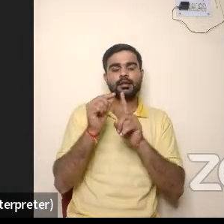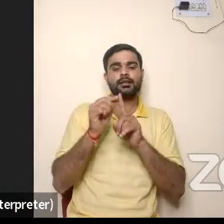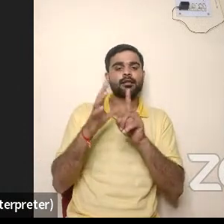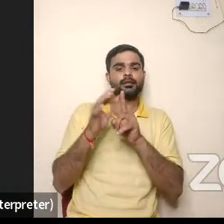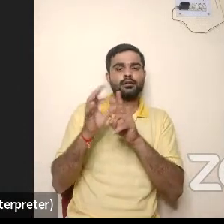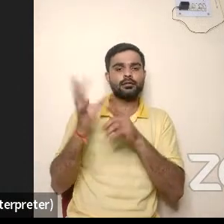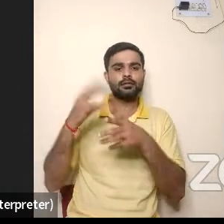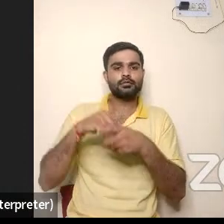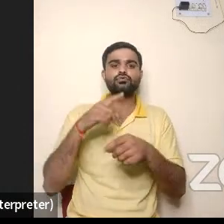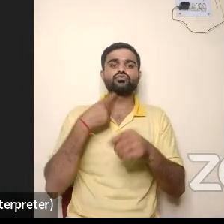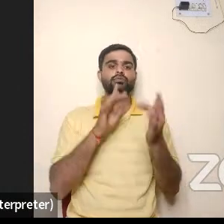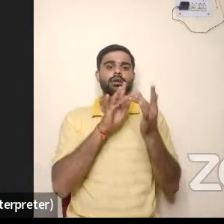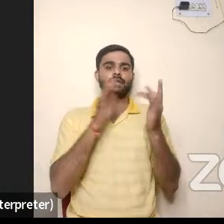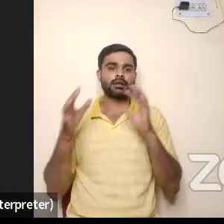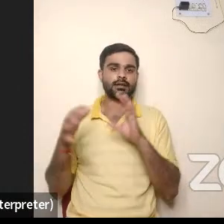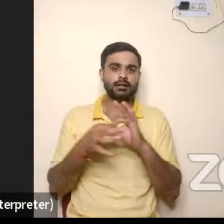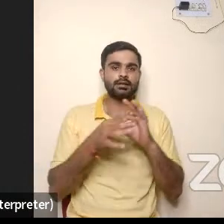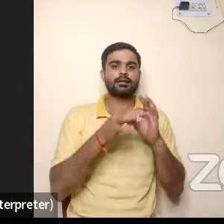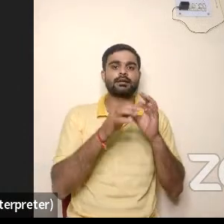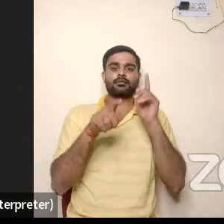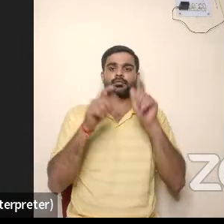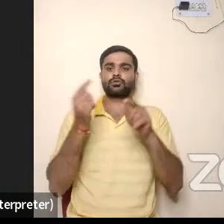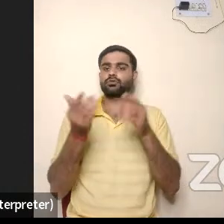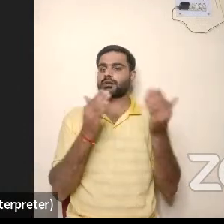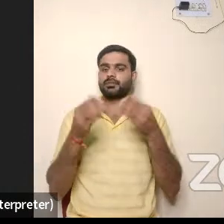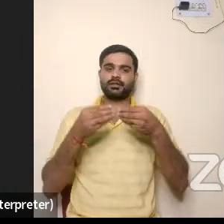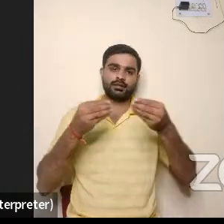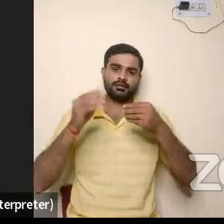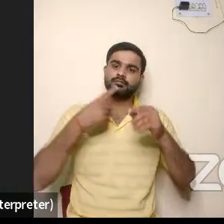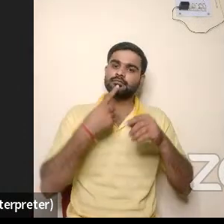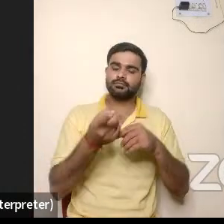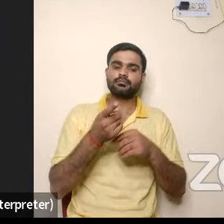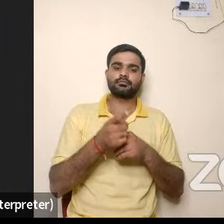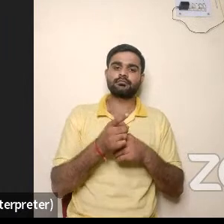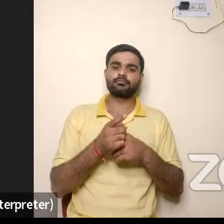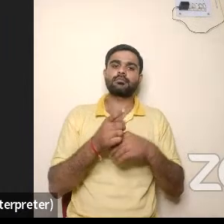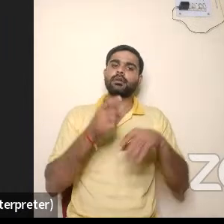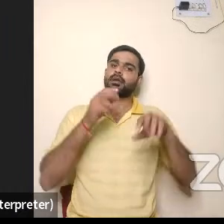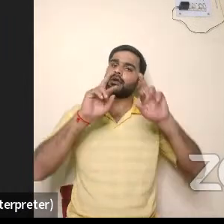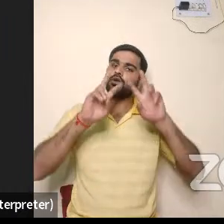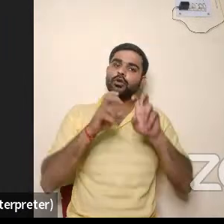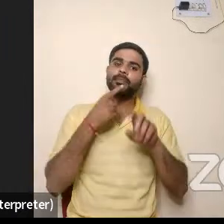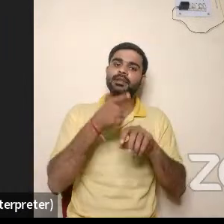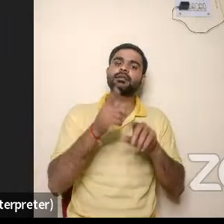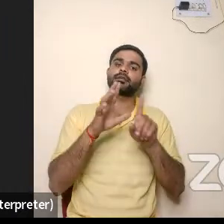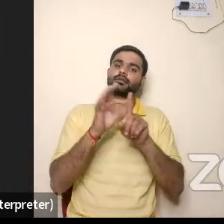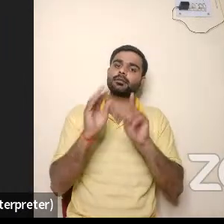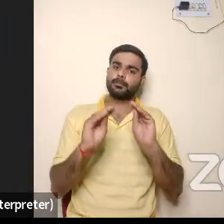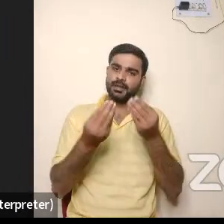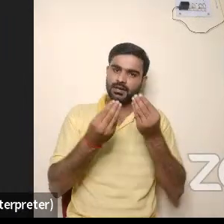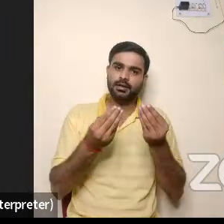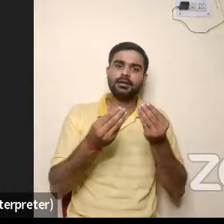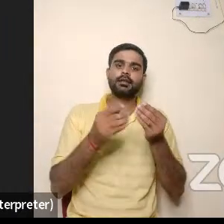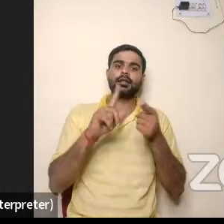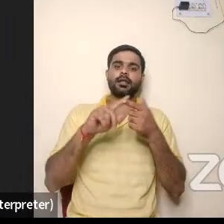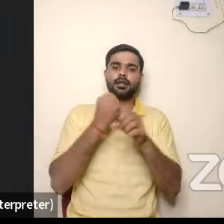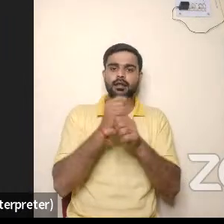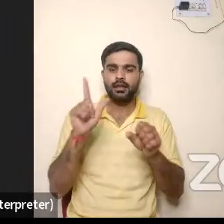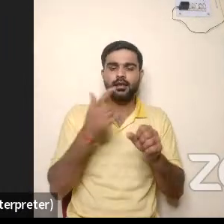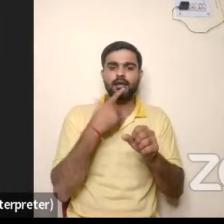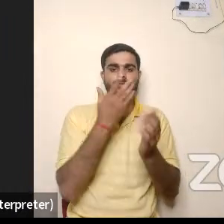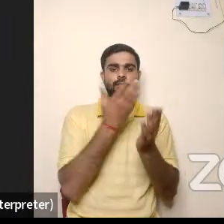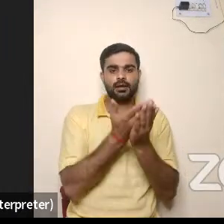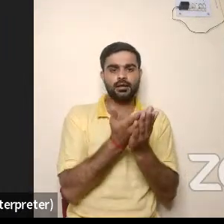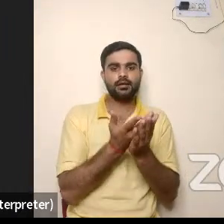who can connect these end users with service providers and tell them that this matters. You better do it. Whether or not it's a legal obligation, whether you